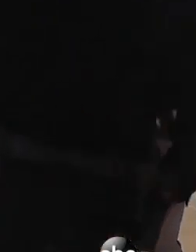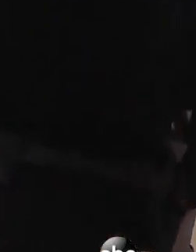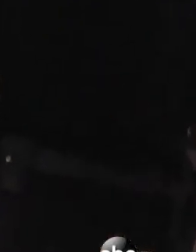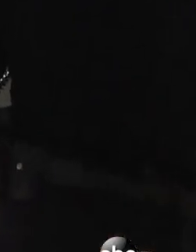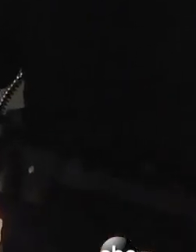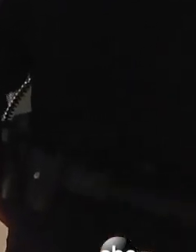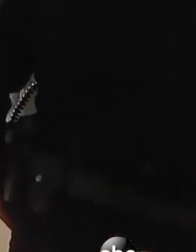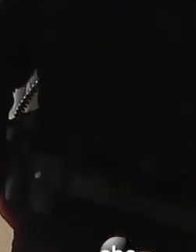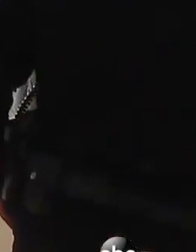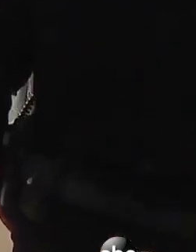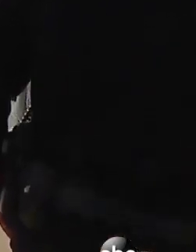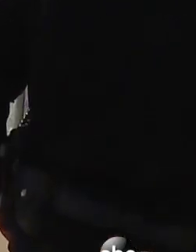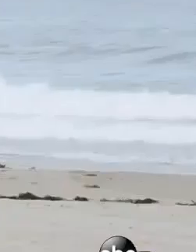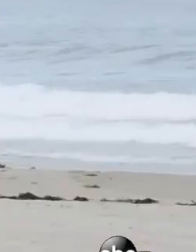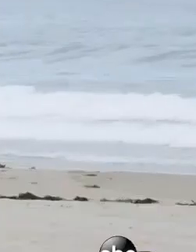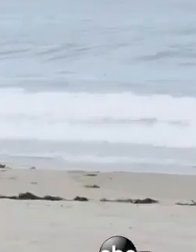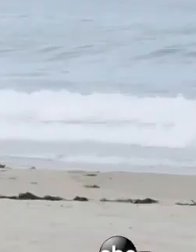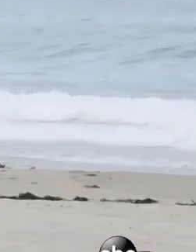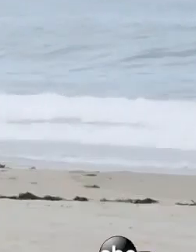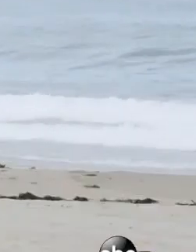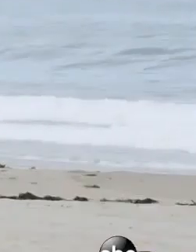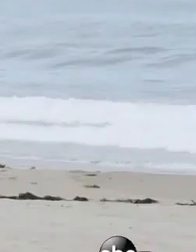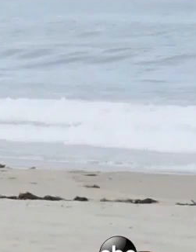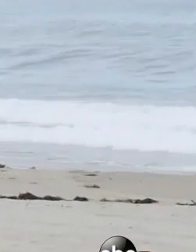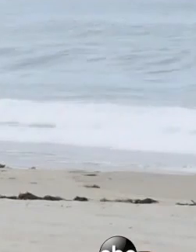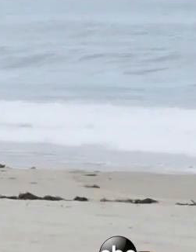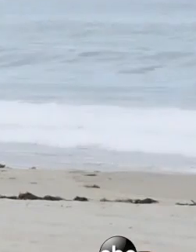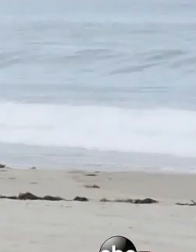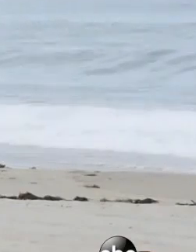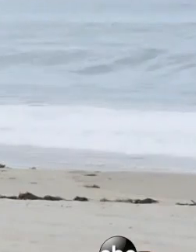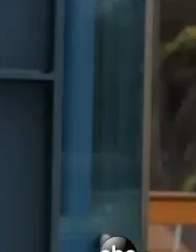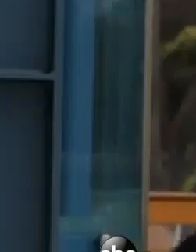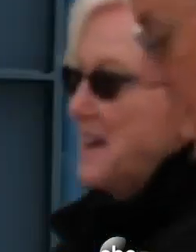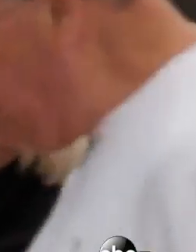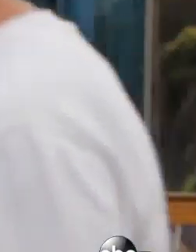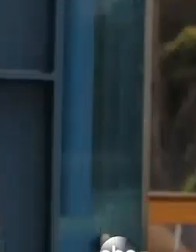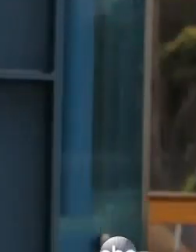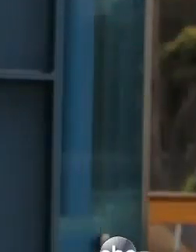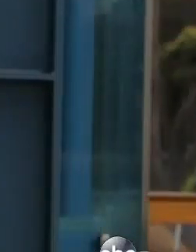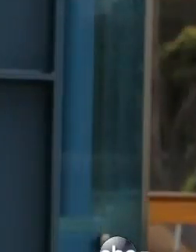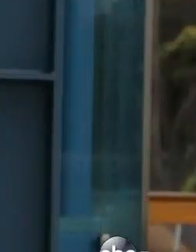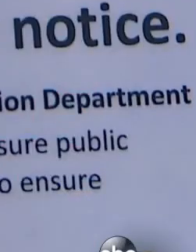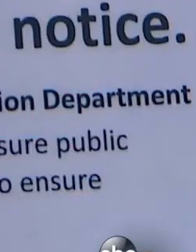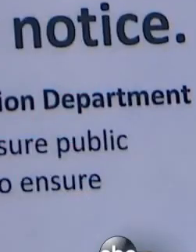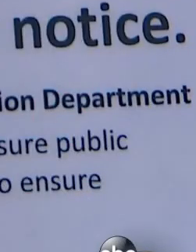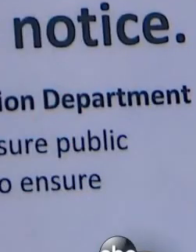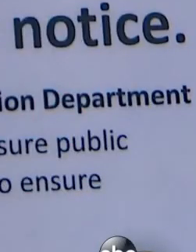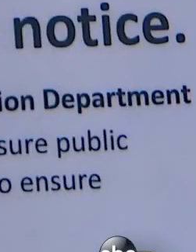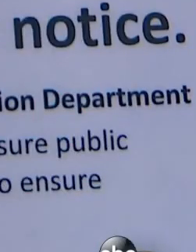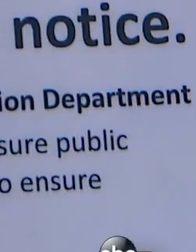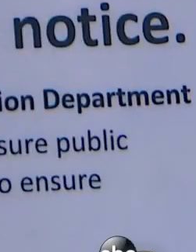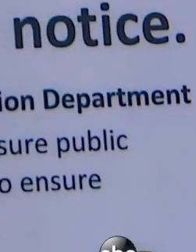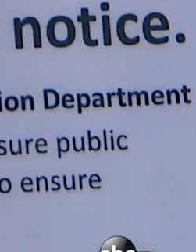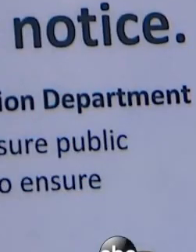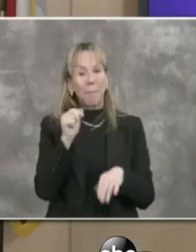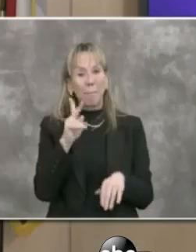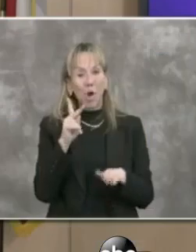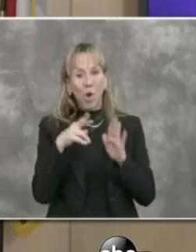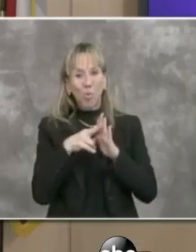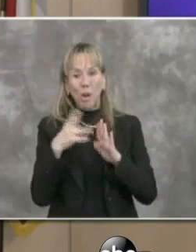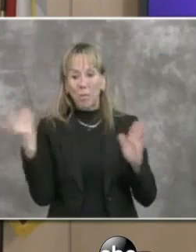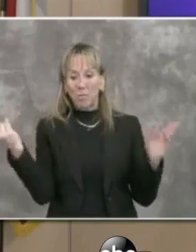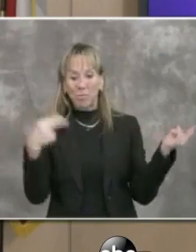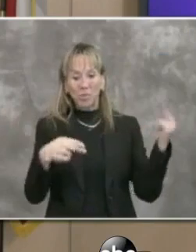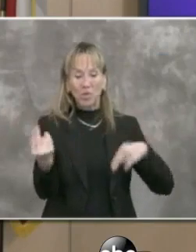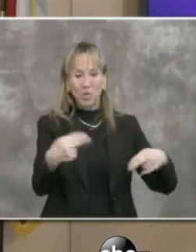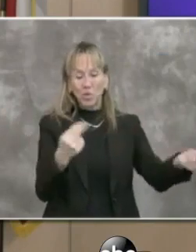For the reopening, Supervisor Greg Cox says the mayors of the coastal cities must create a uniform policy. The worst thing that could happen